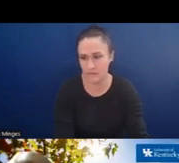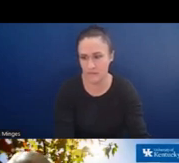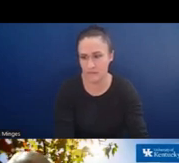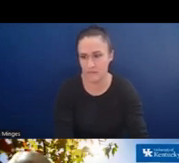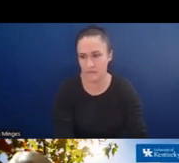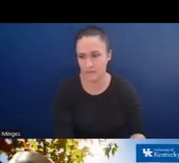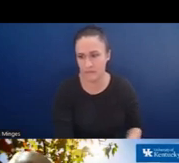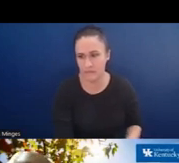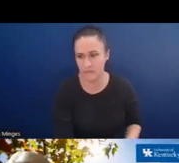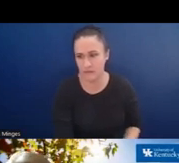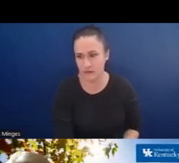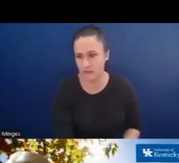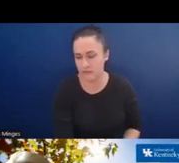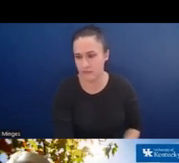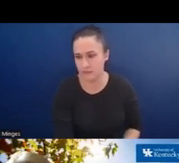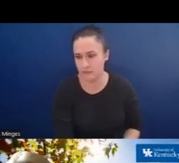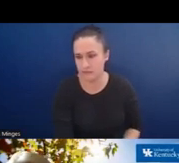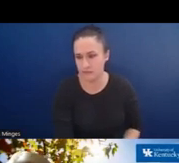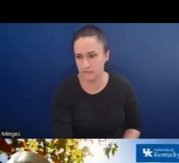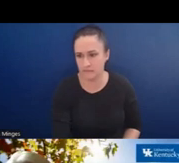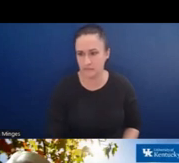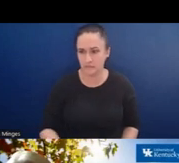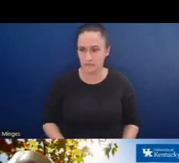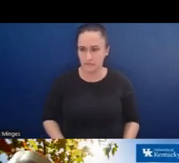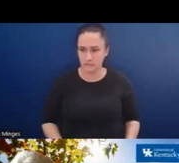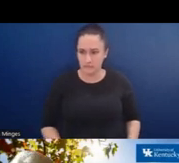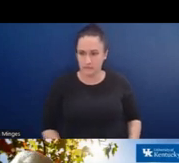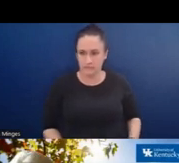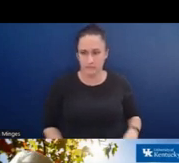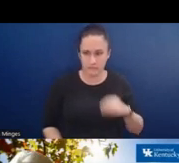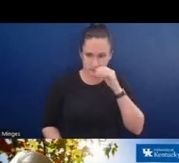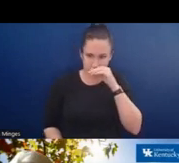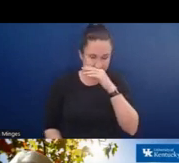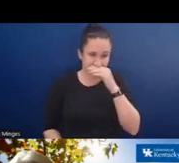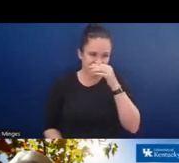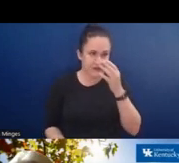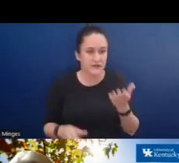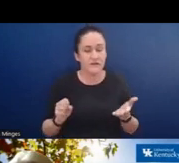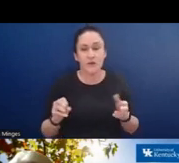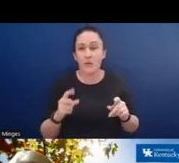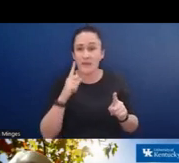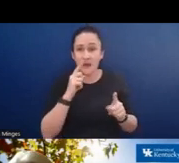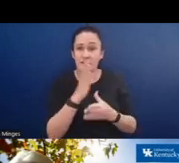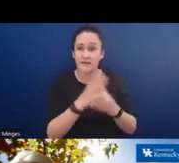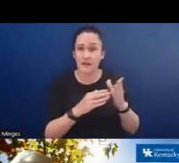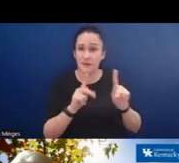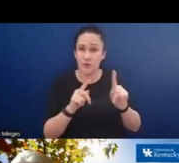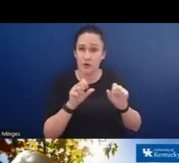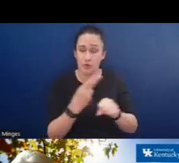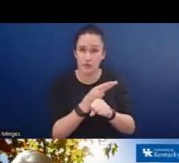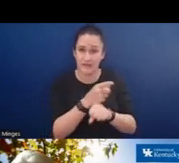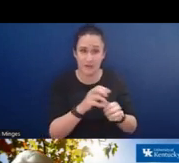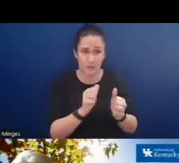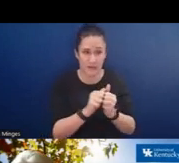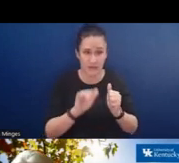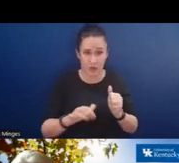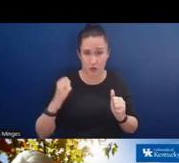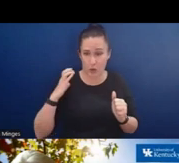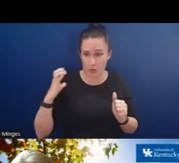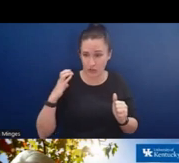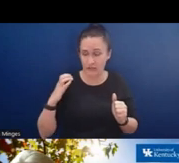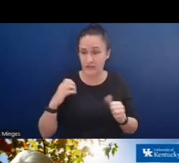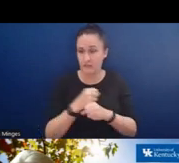healthcare, because we thought that the peer recovery coaches could then use these in their coaching to make sure that people